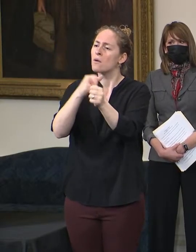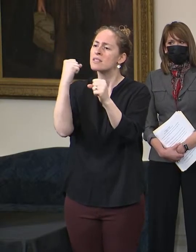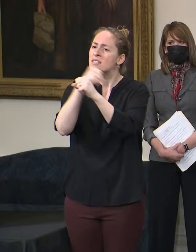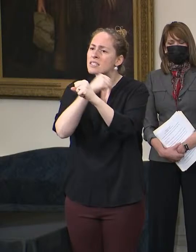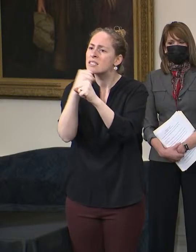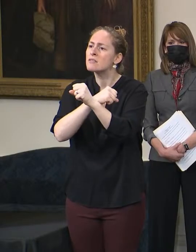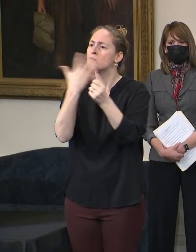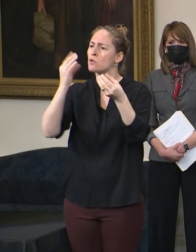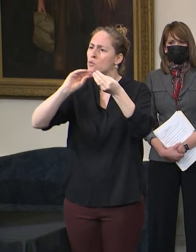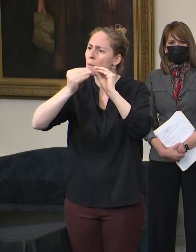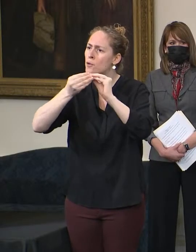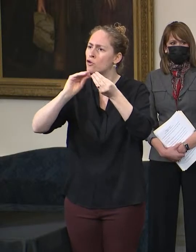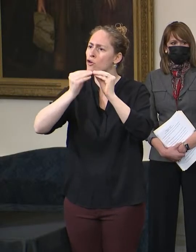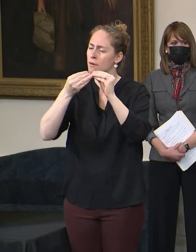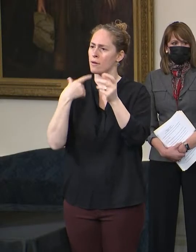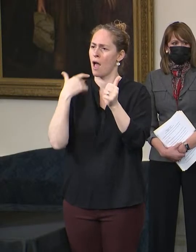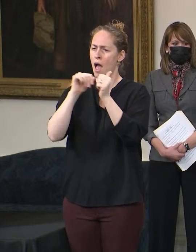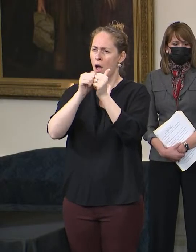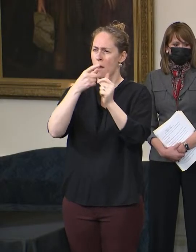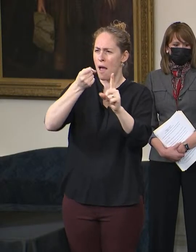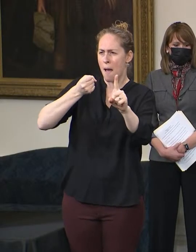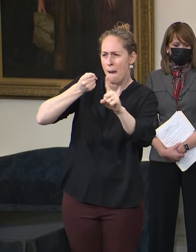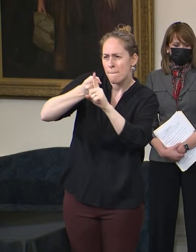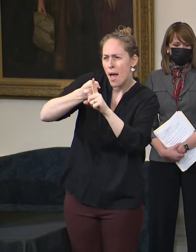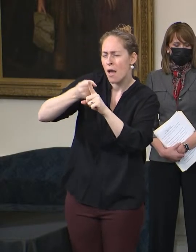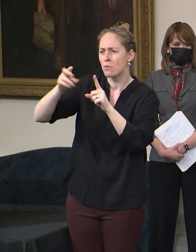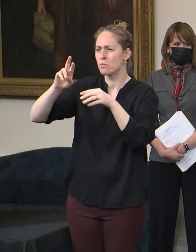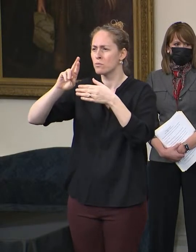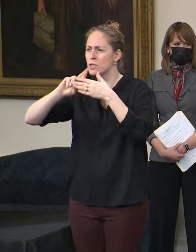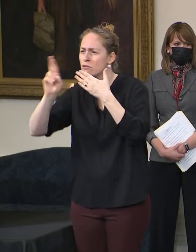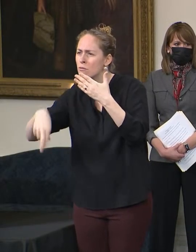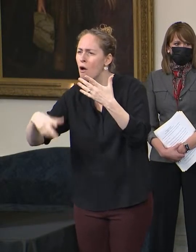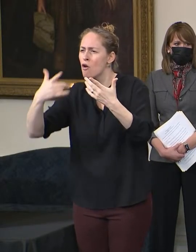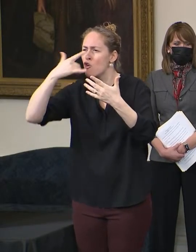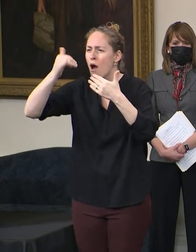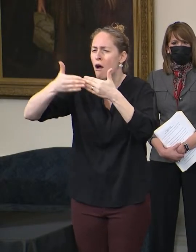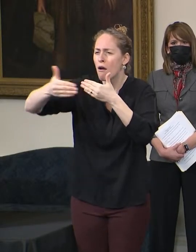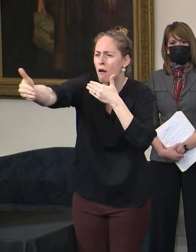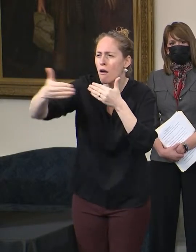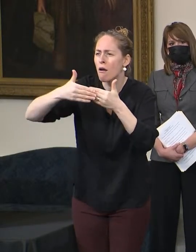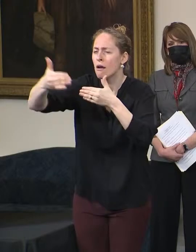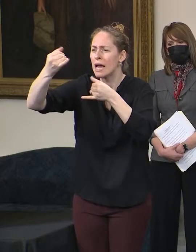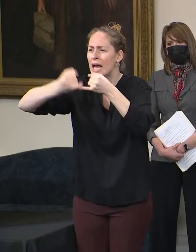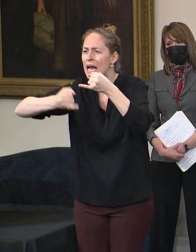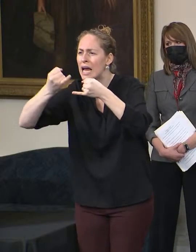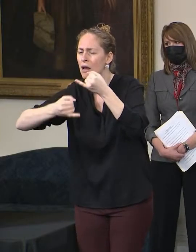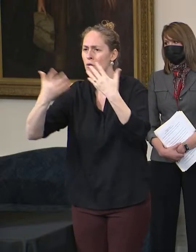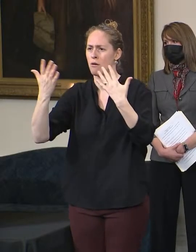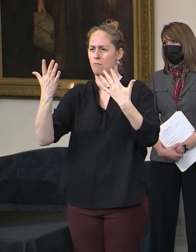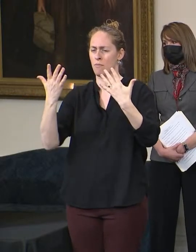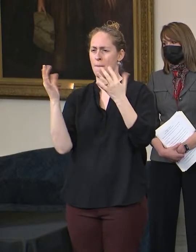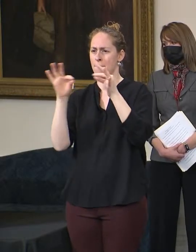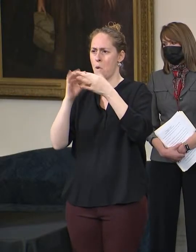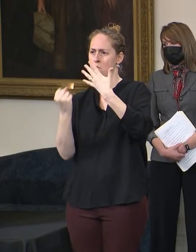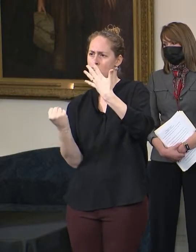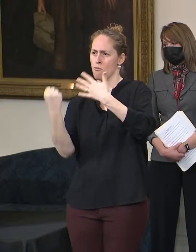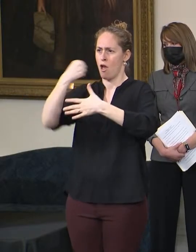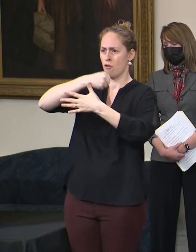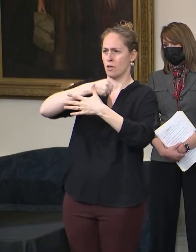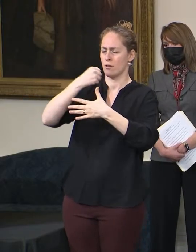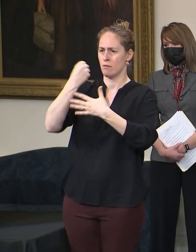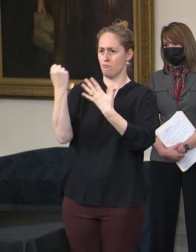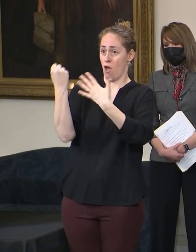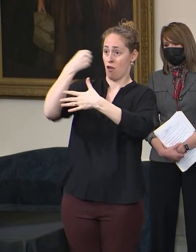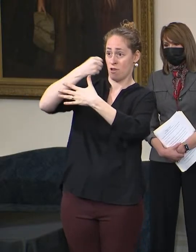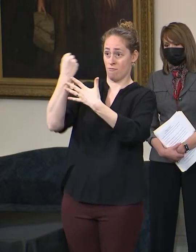have. And every day we try to balance all those competing priorities. We're trying to save people's lives first and foremost